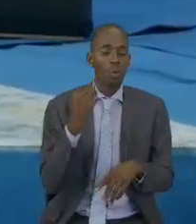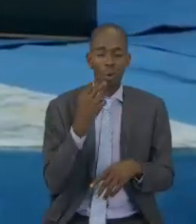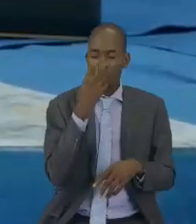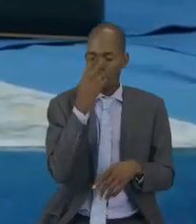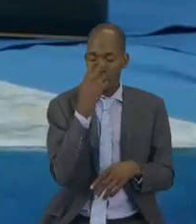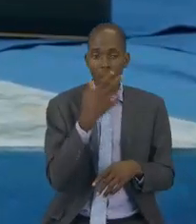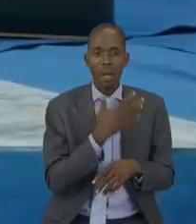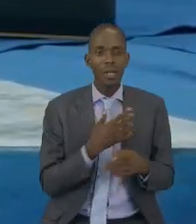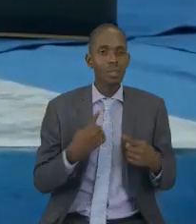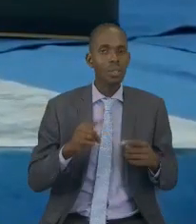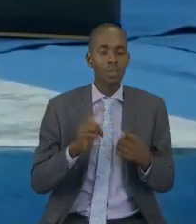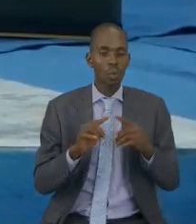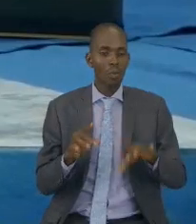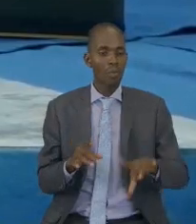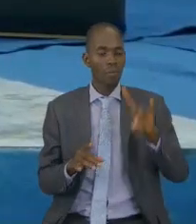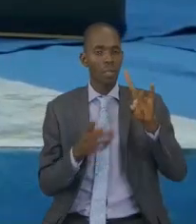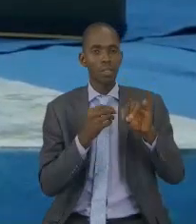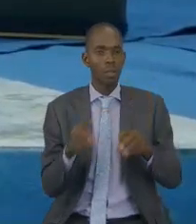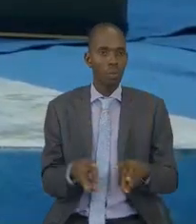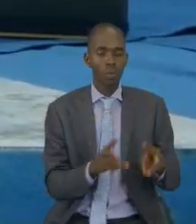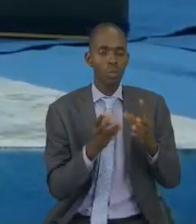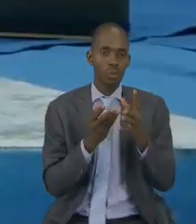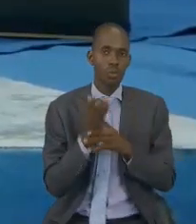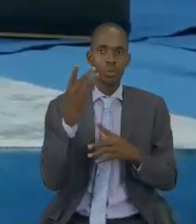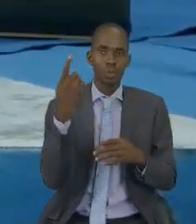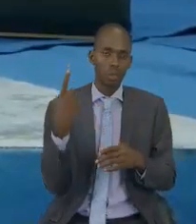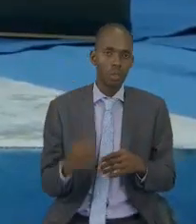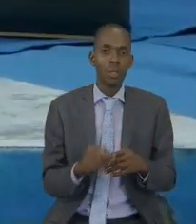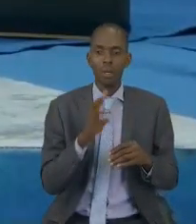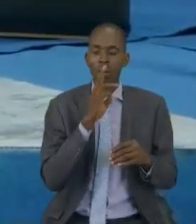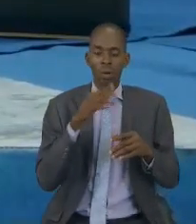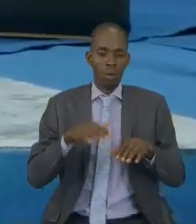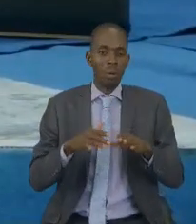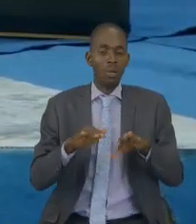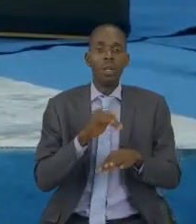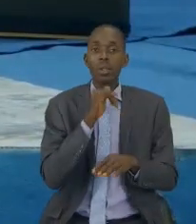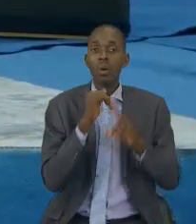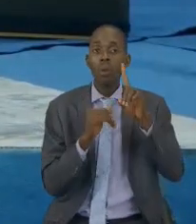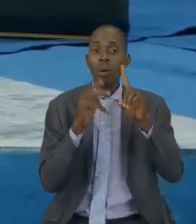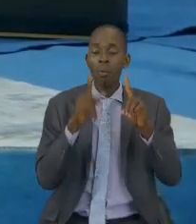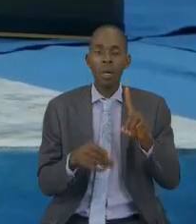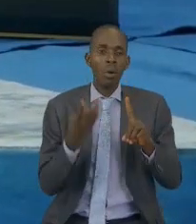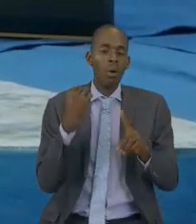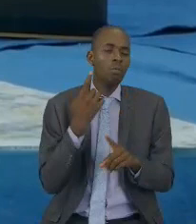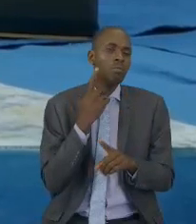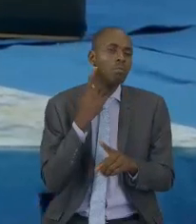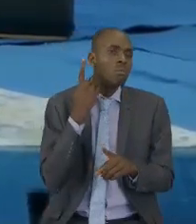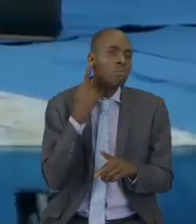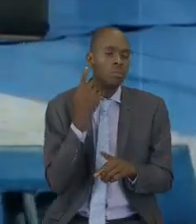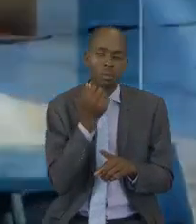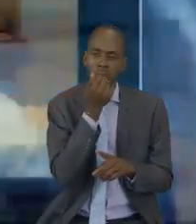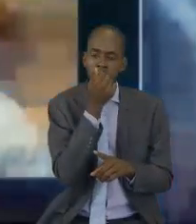to find the way through the sea. And not one person was deaf, saying, what did they